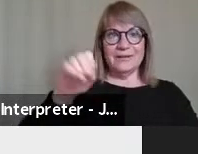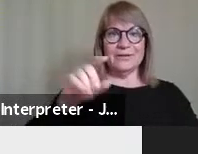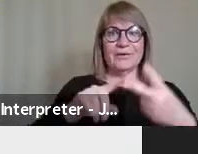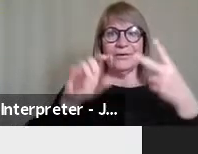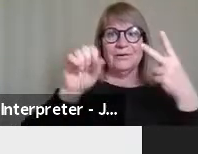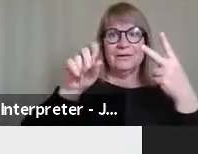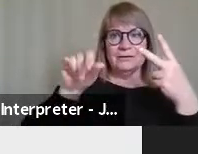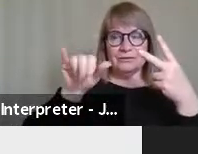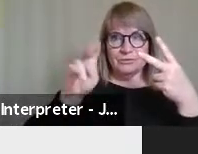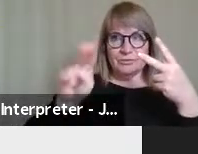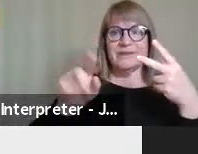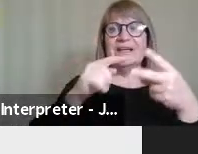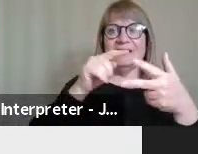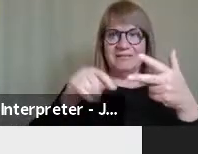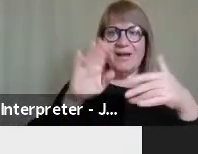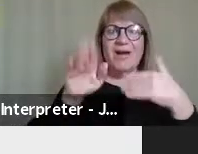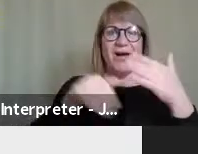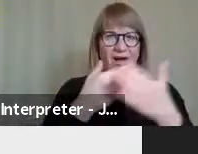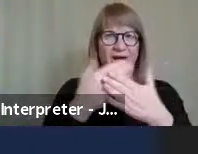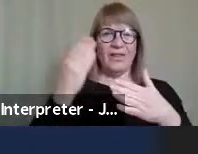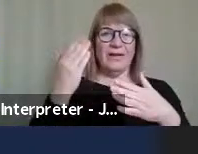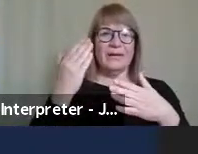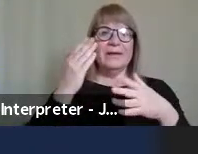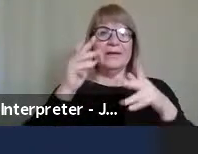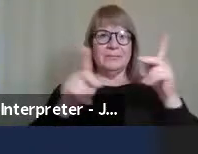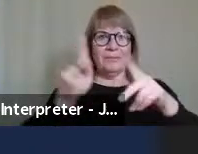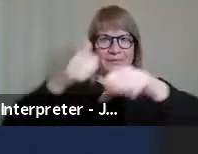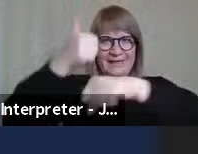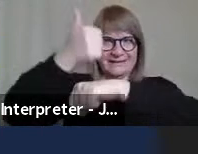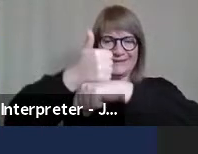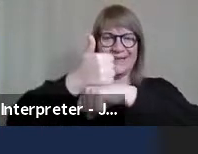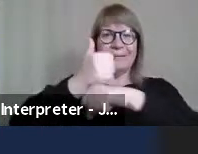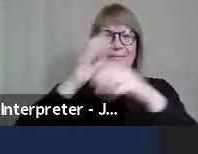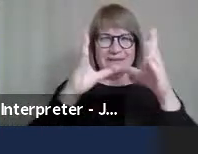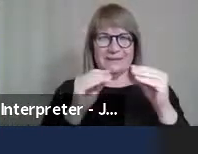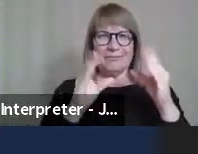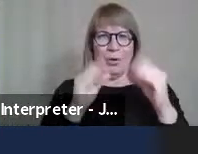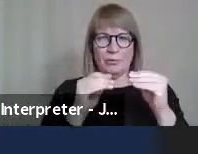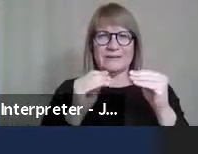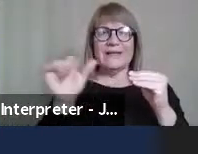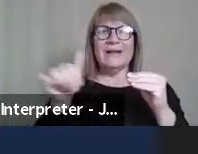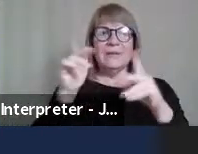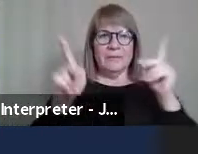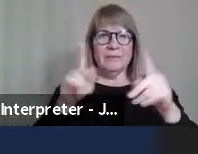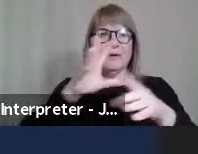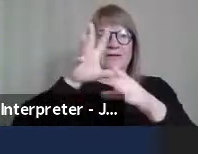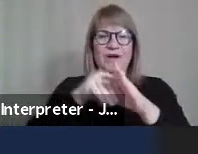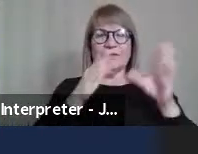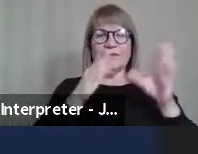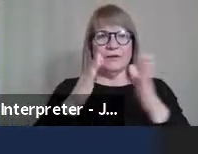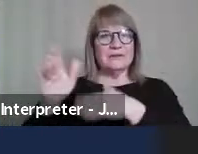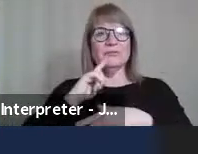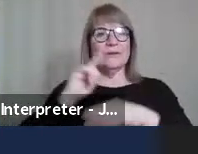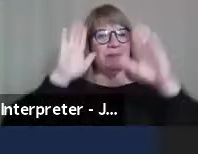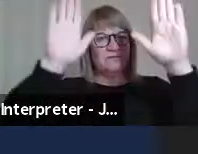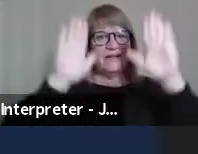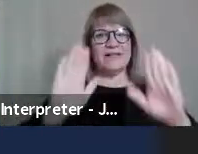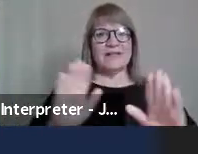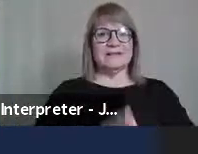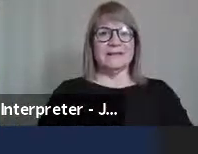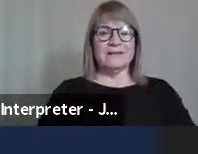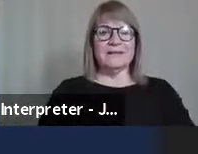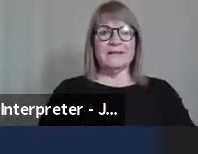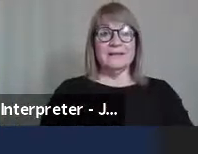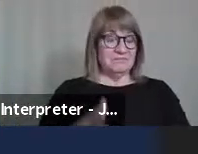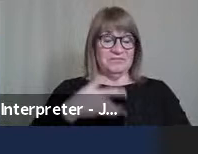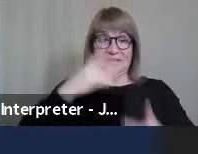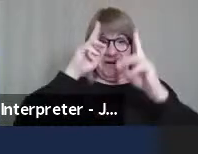isidro for all your work and organizing this symposium and everyone else has been involved with organizing it's been really fantastic we're honored